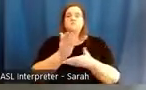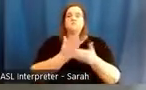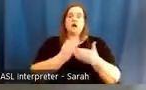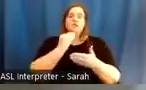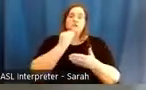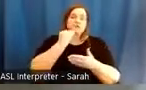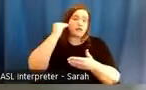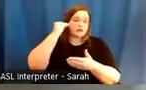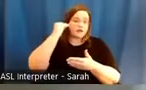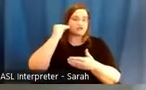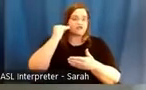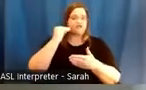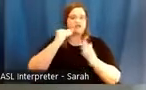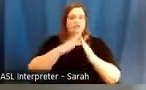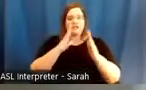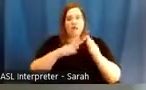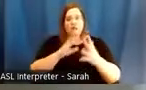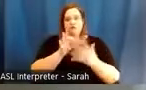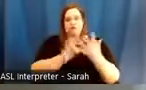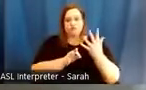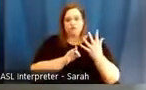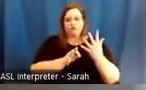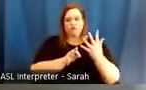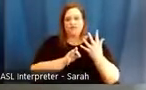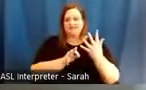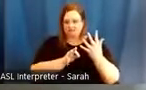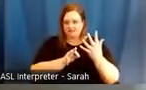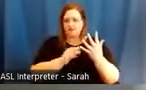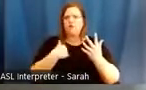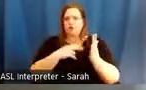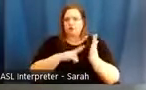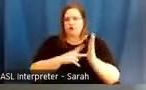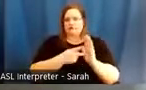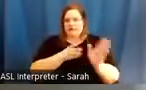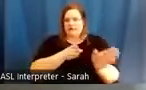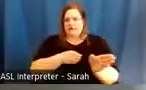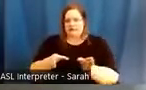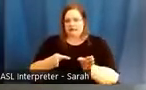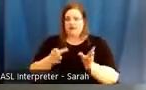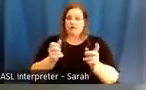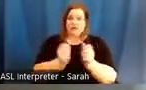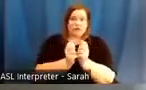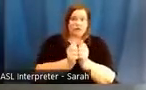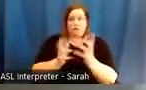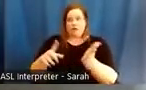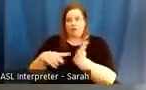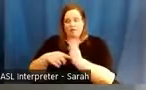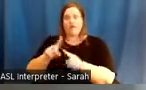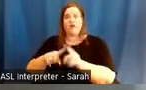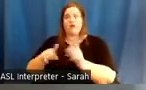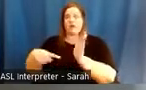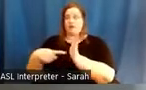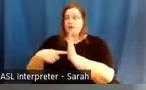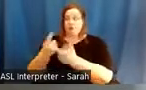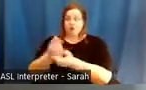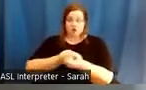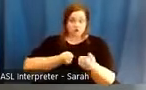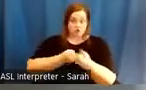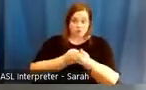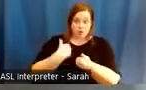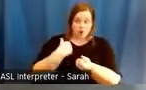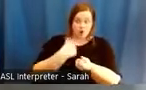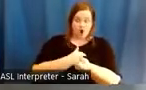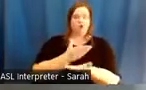housing options, which we are intending to do with or without the bill, but with the bill behind us, it'll really strengthen us in our